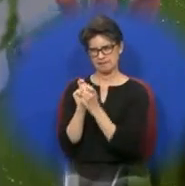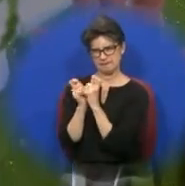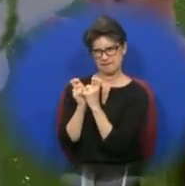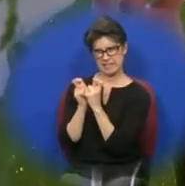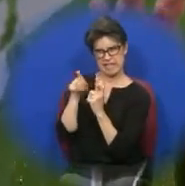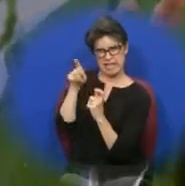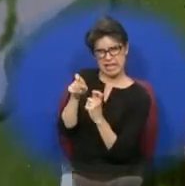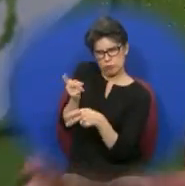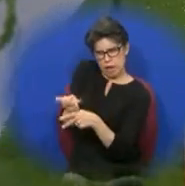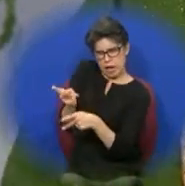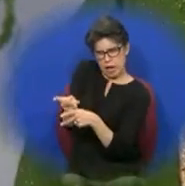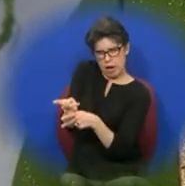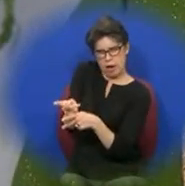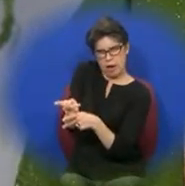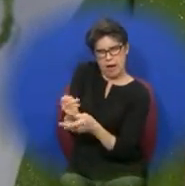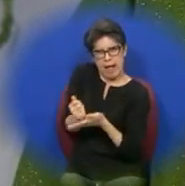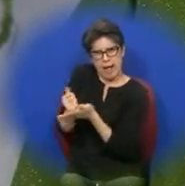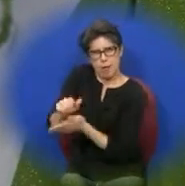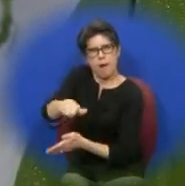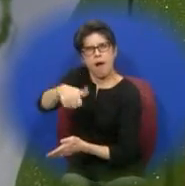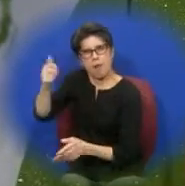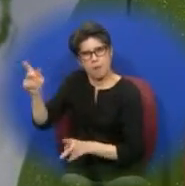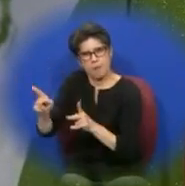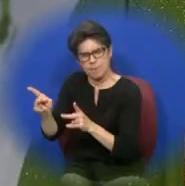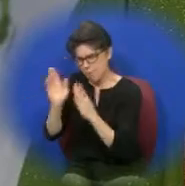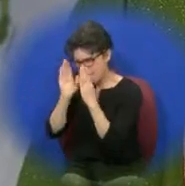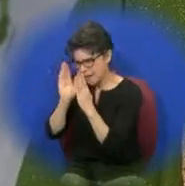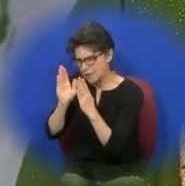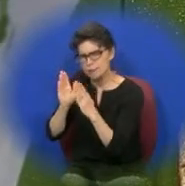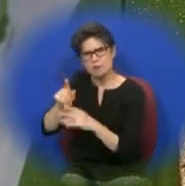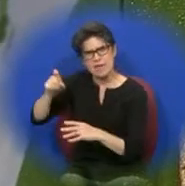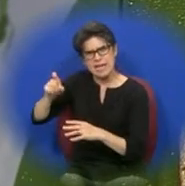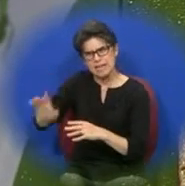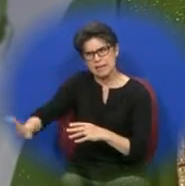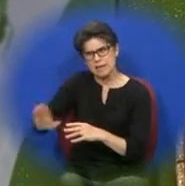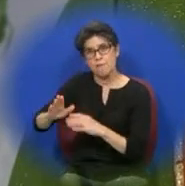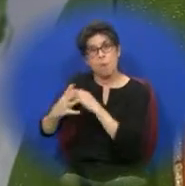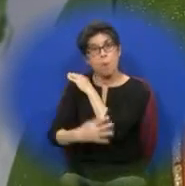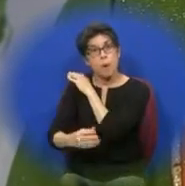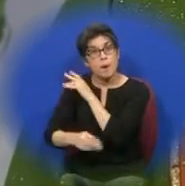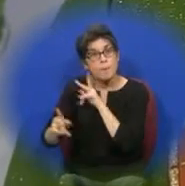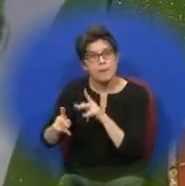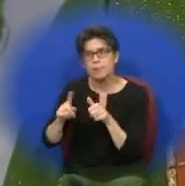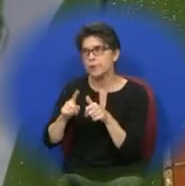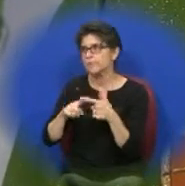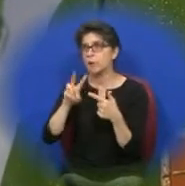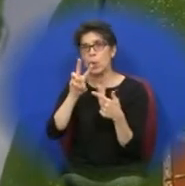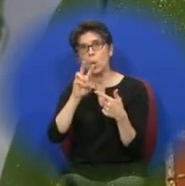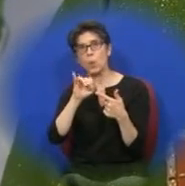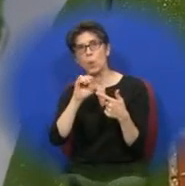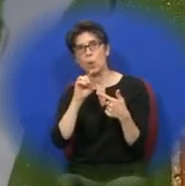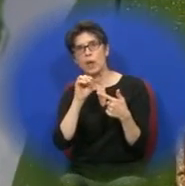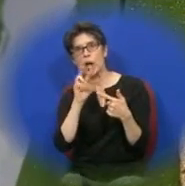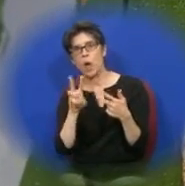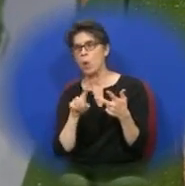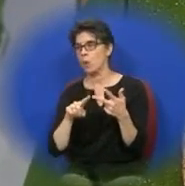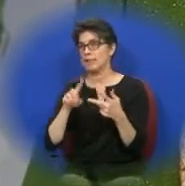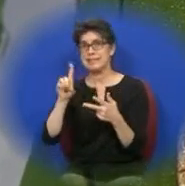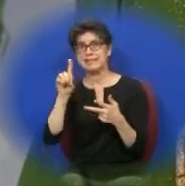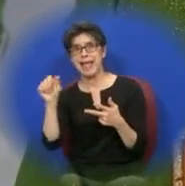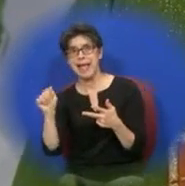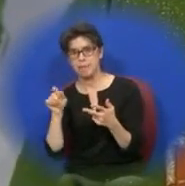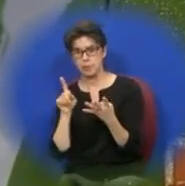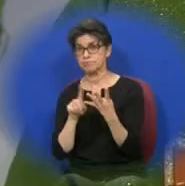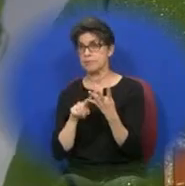antenna of life to be especially attentive to the needs of the poor and the widows and the disabled and those who are